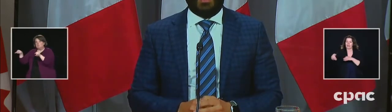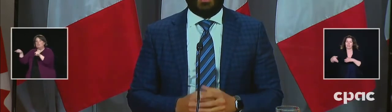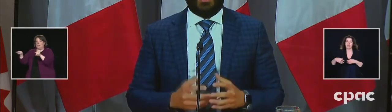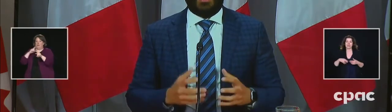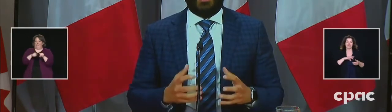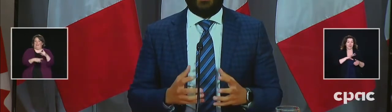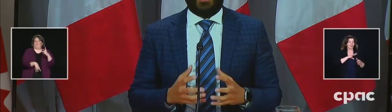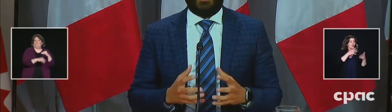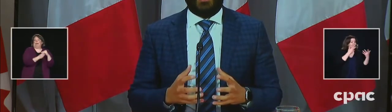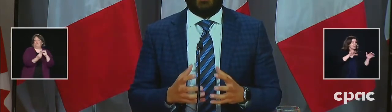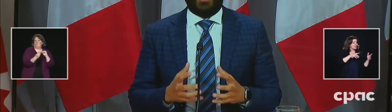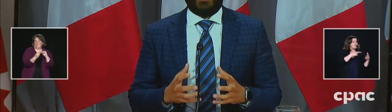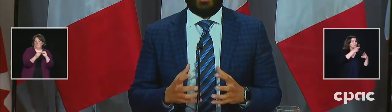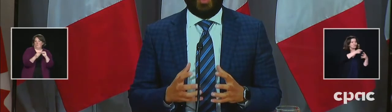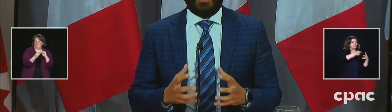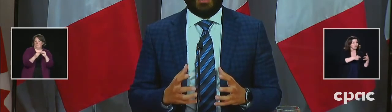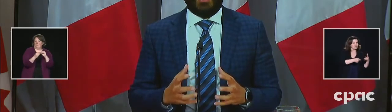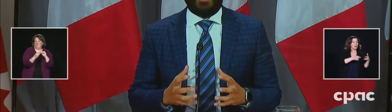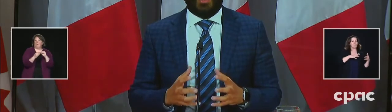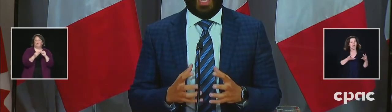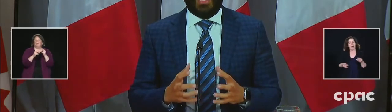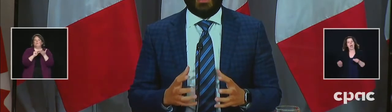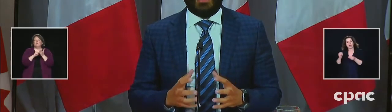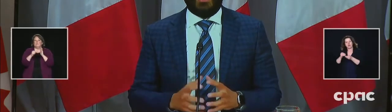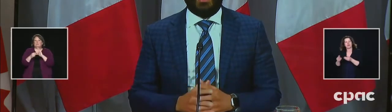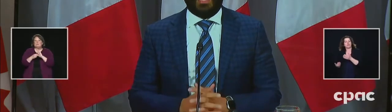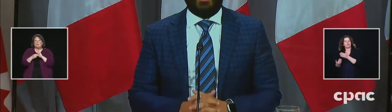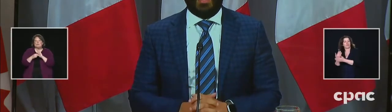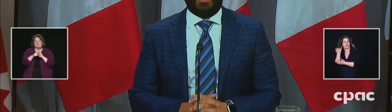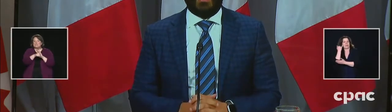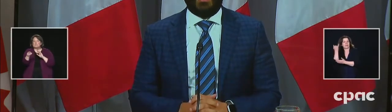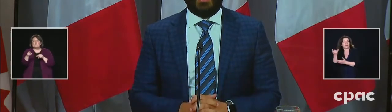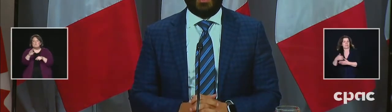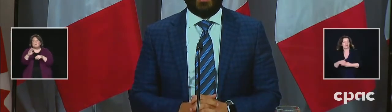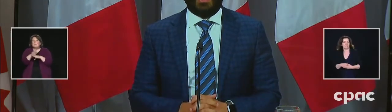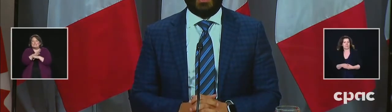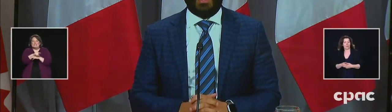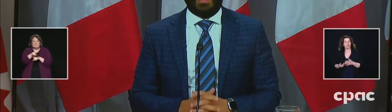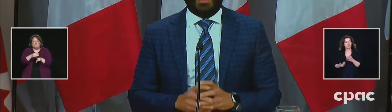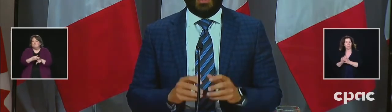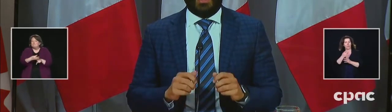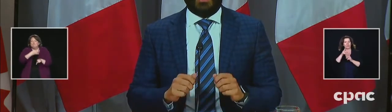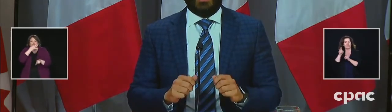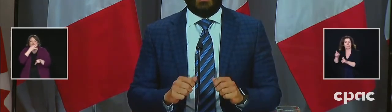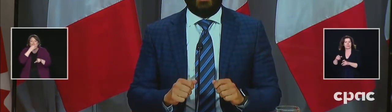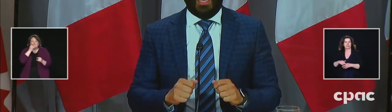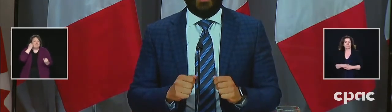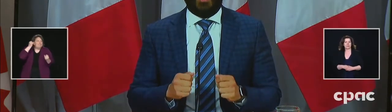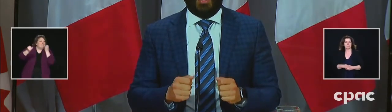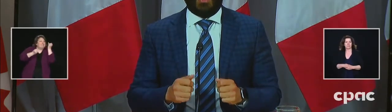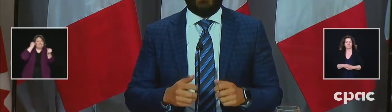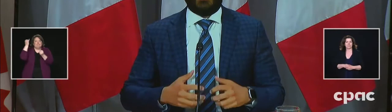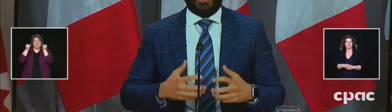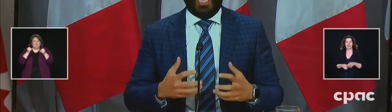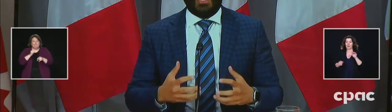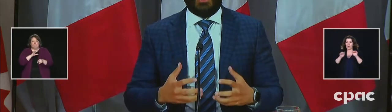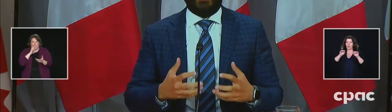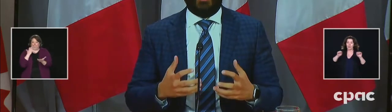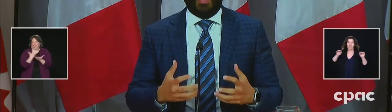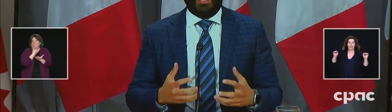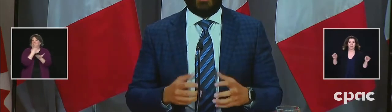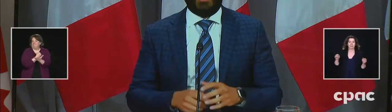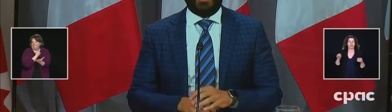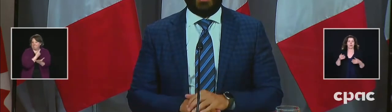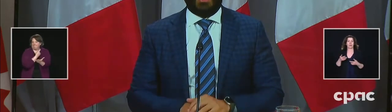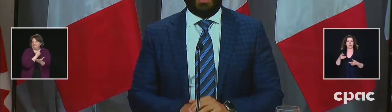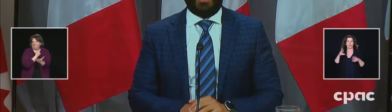skilled innovators across the country who are highly skilled at coming up with different solutions. And this is a byproduct of a challenge that we